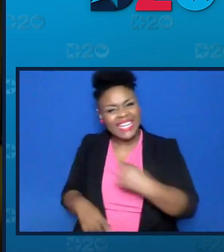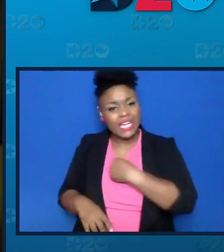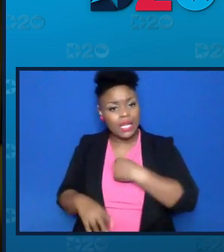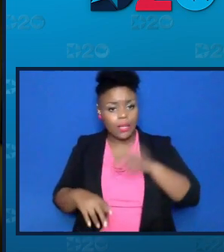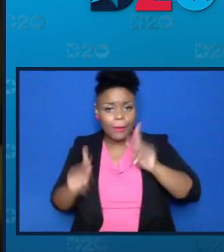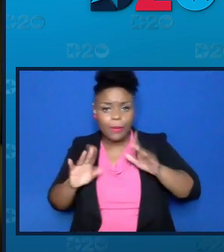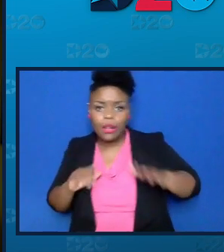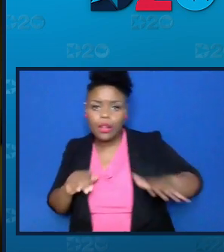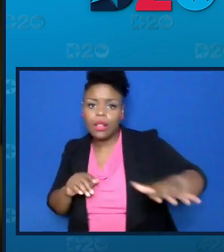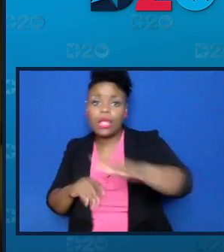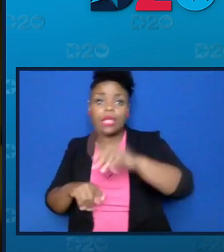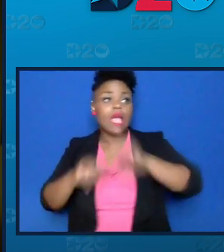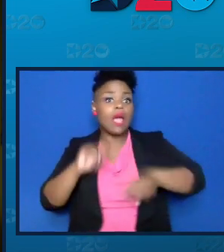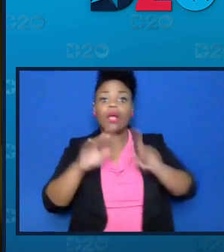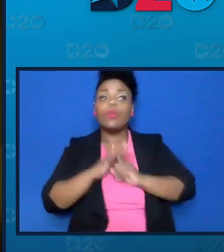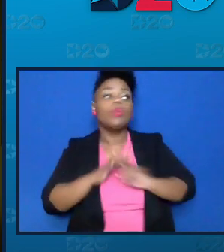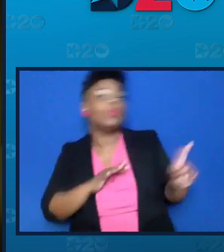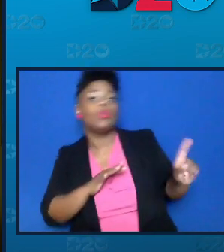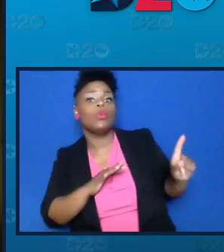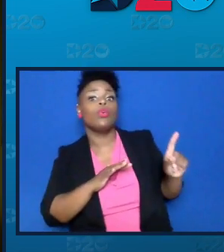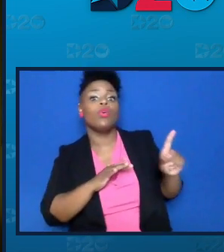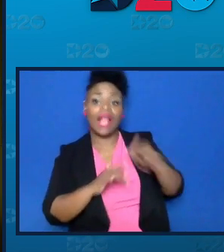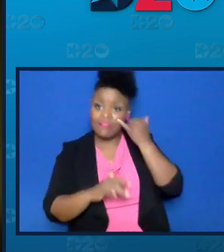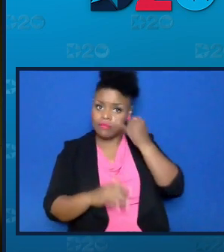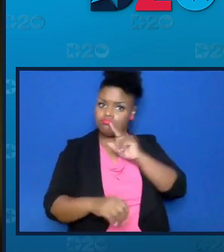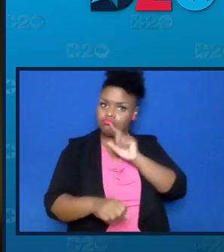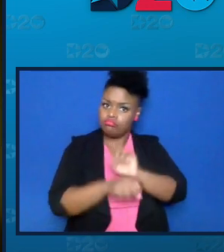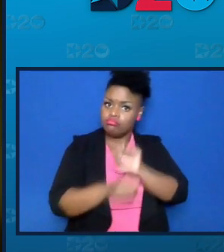reality. Nor, as Lincoln taught us,